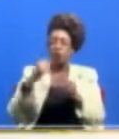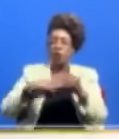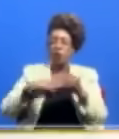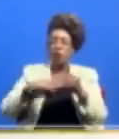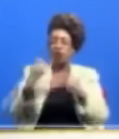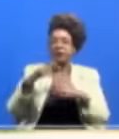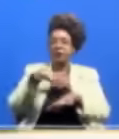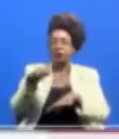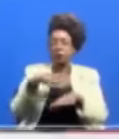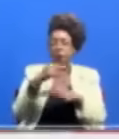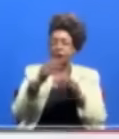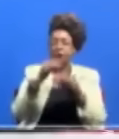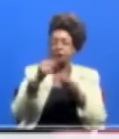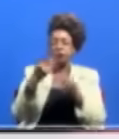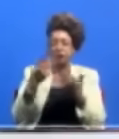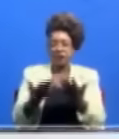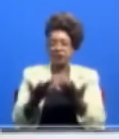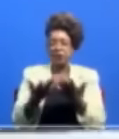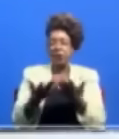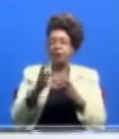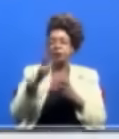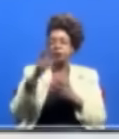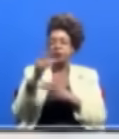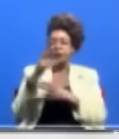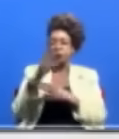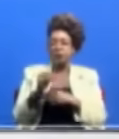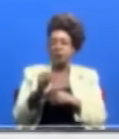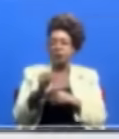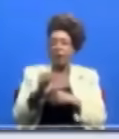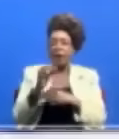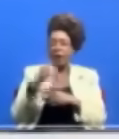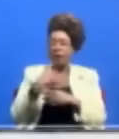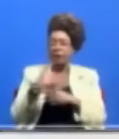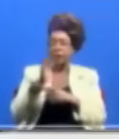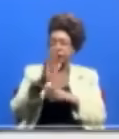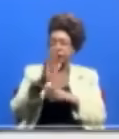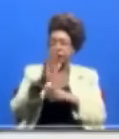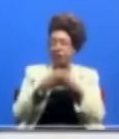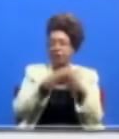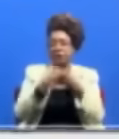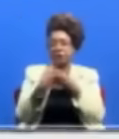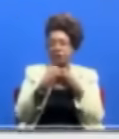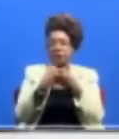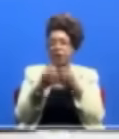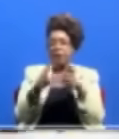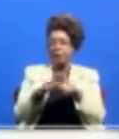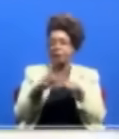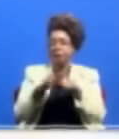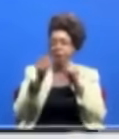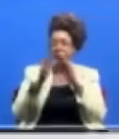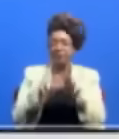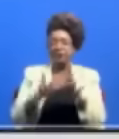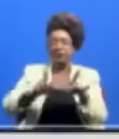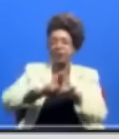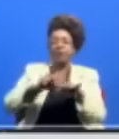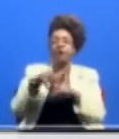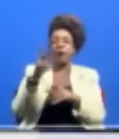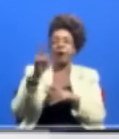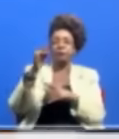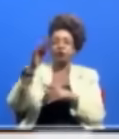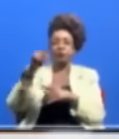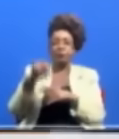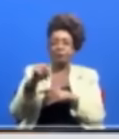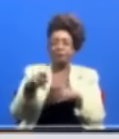the 3,000-meter steeplechase. Although the 2020 pandemic brought about its own challenges, it was a blessing in disguise for